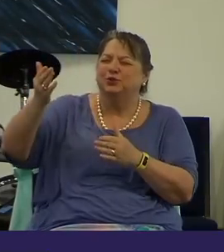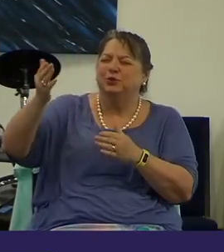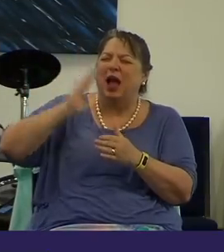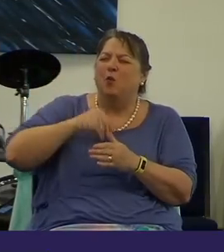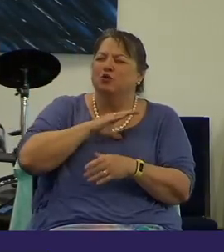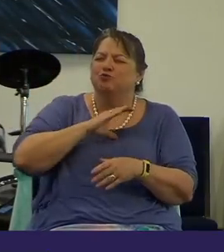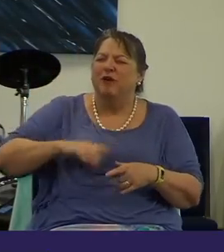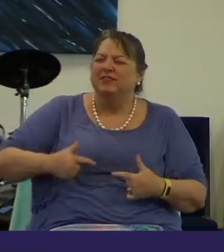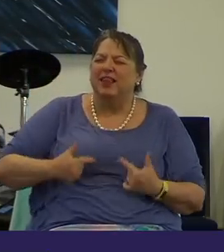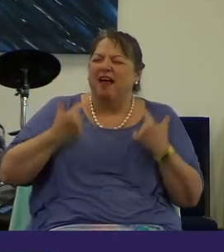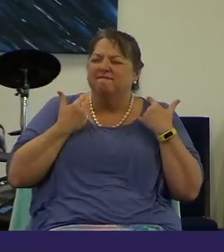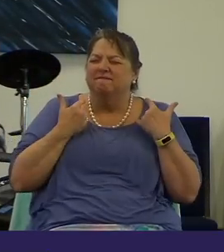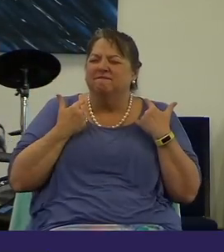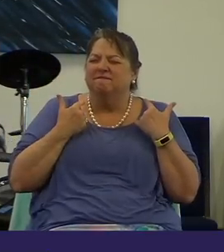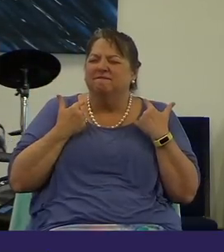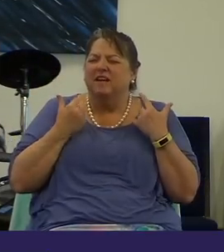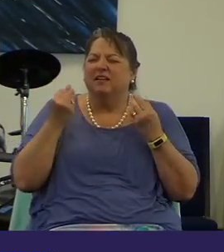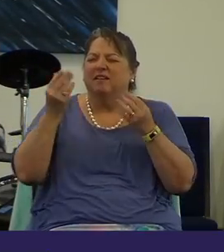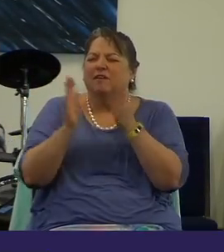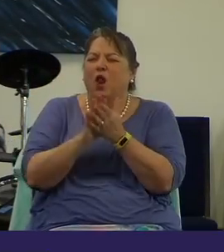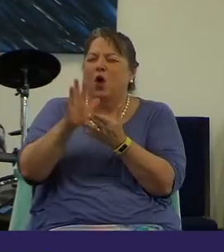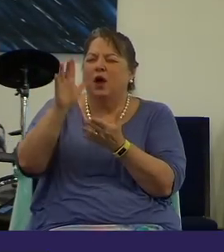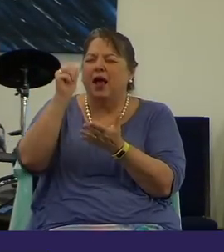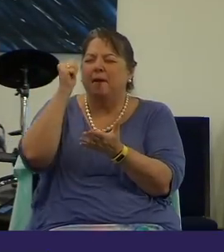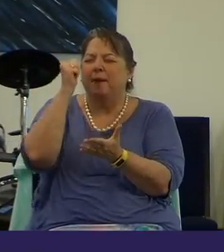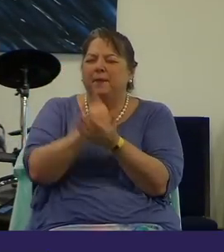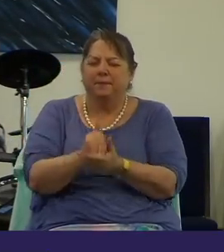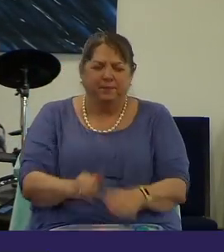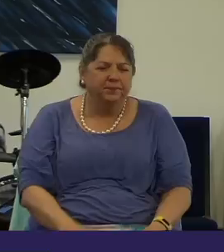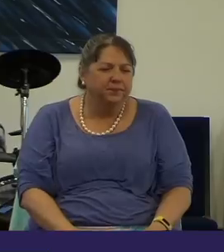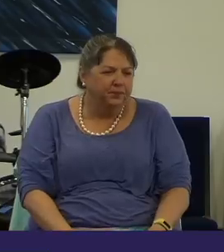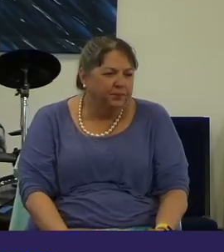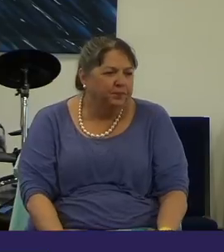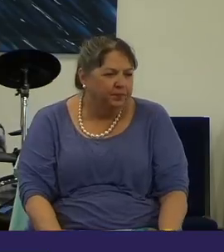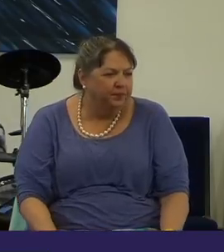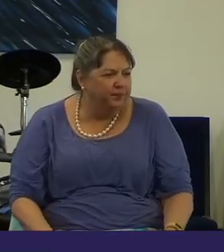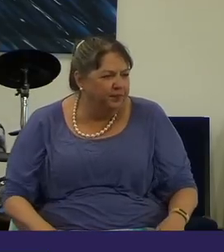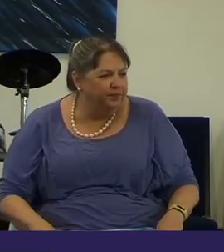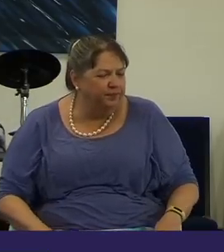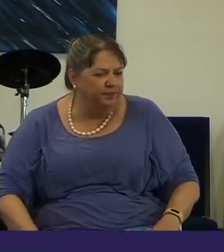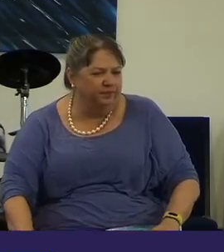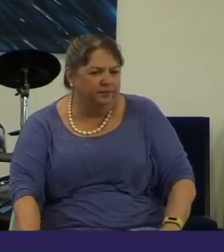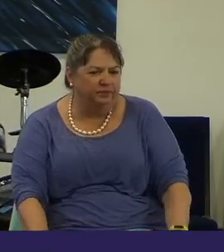you be glorified today? We pray in Jesus' name. Amen.